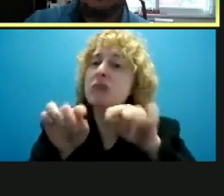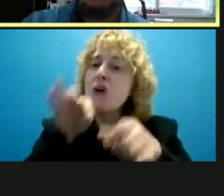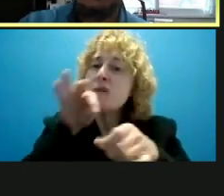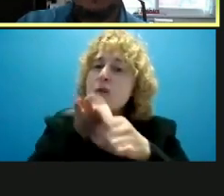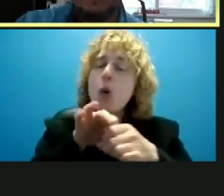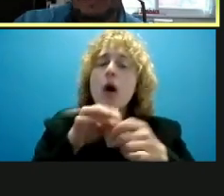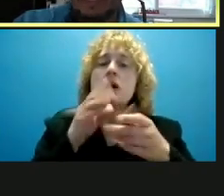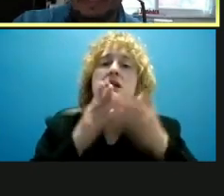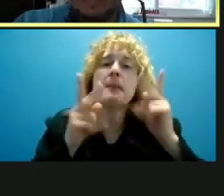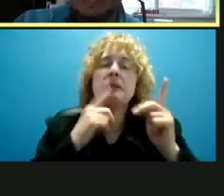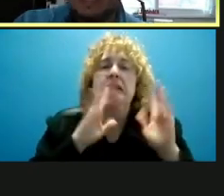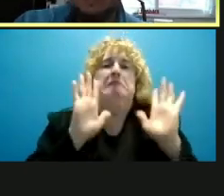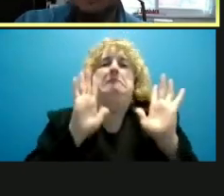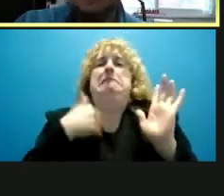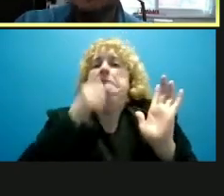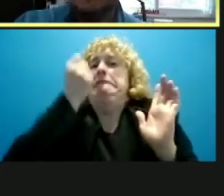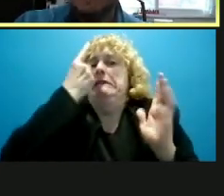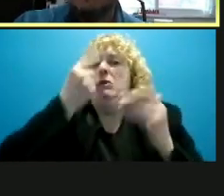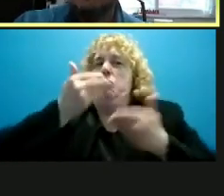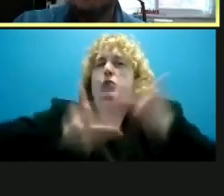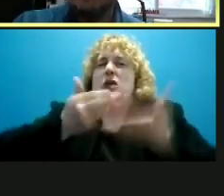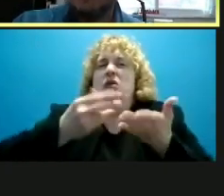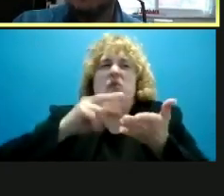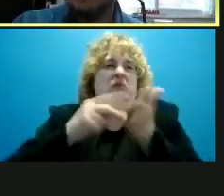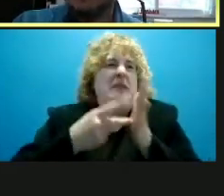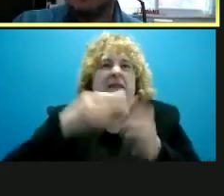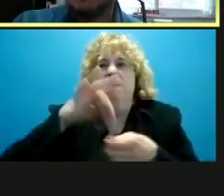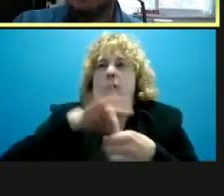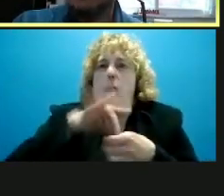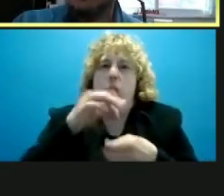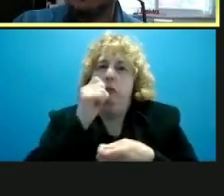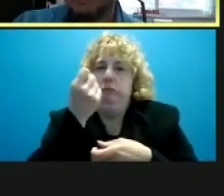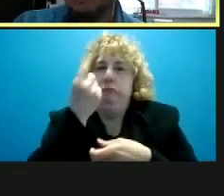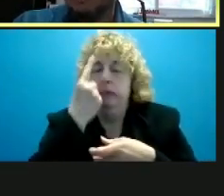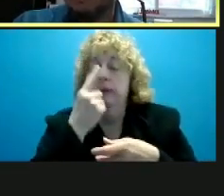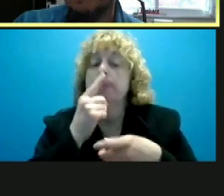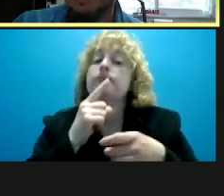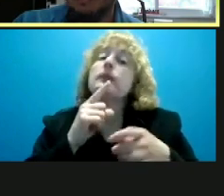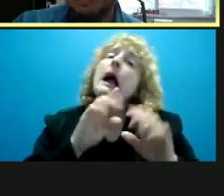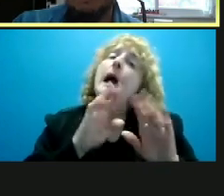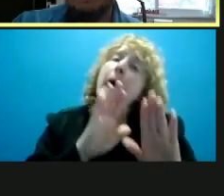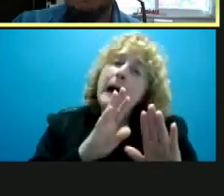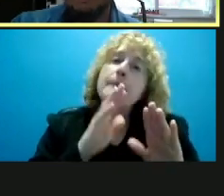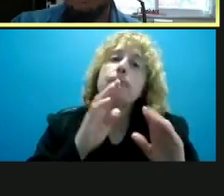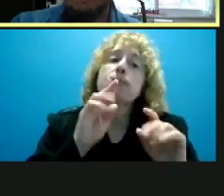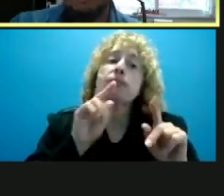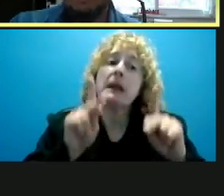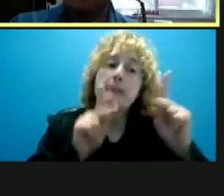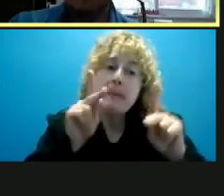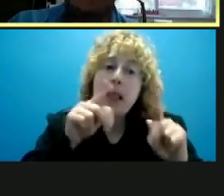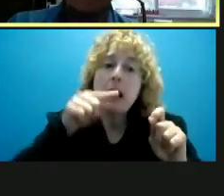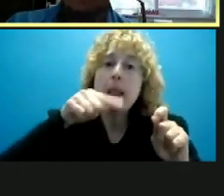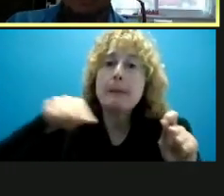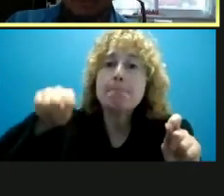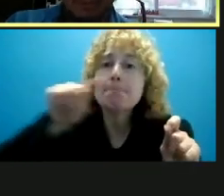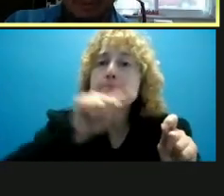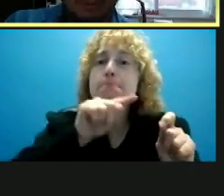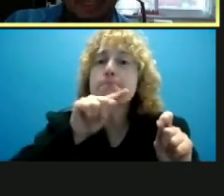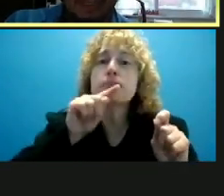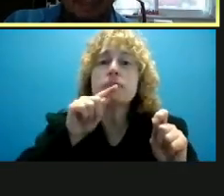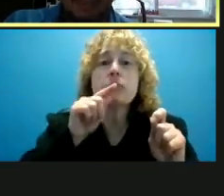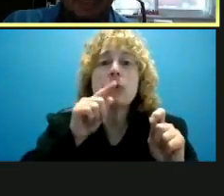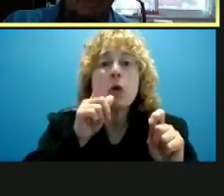the process. I don't know what voting is. And, you know, people who is, you expect to be informed, I find when you ask them, who